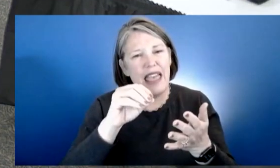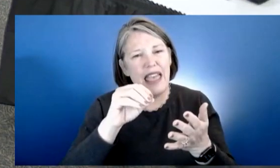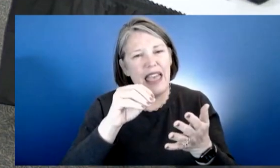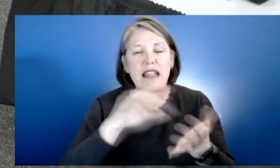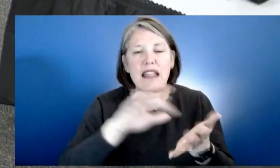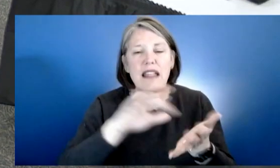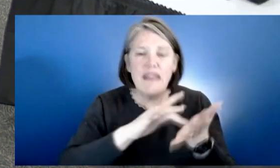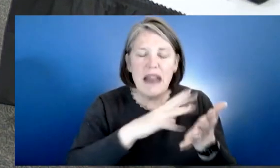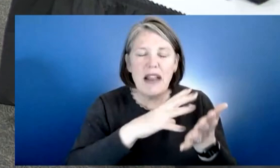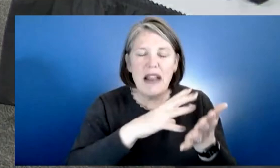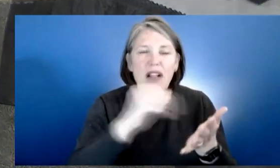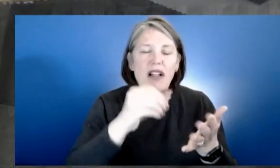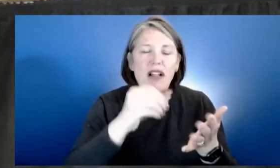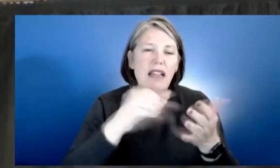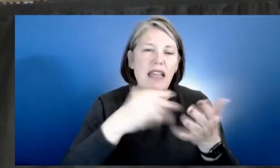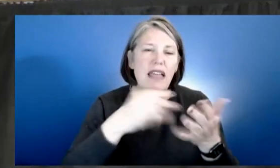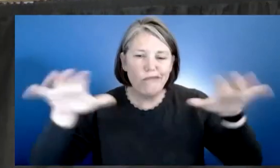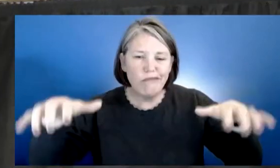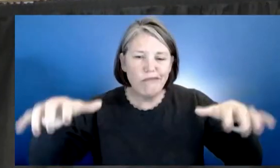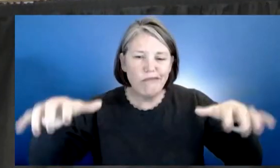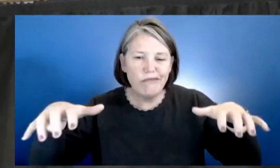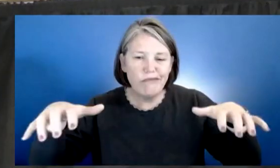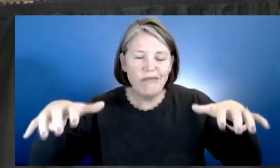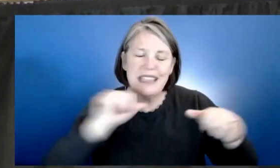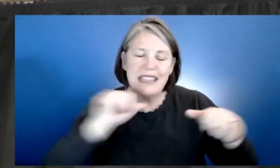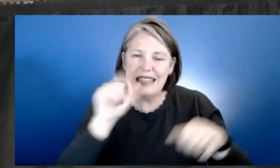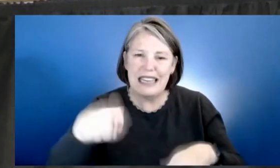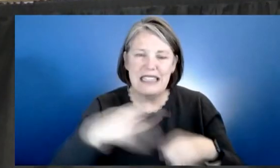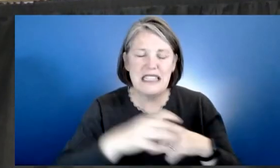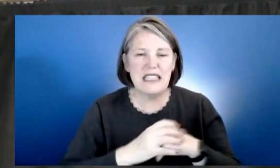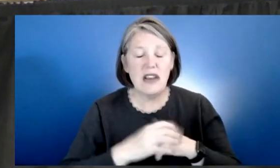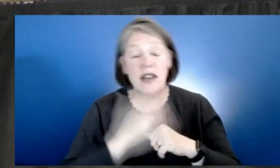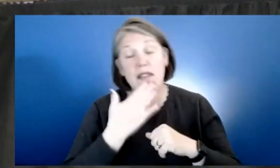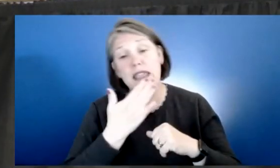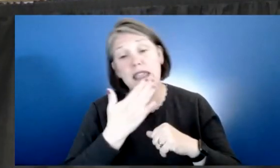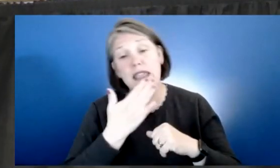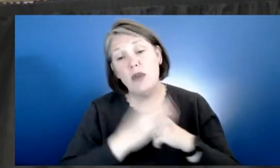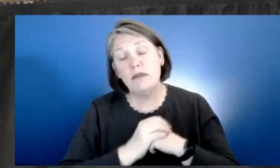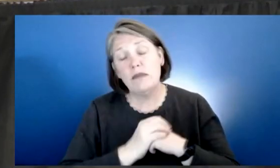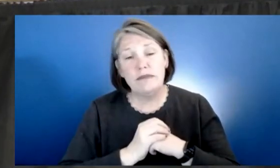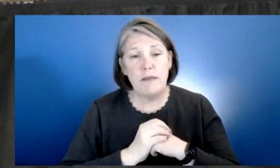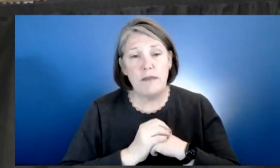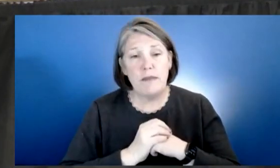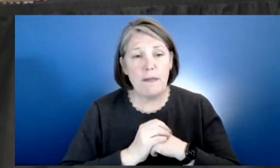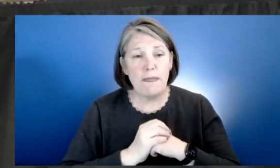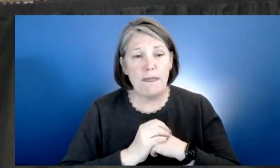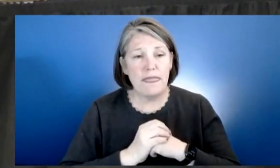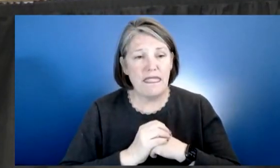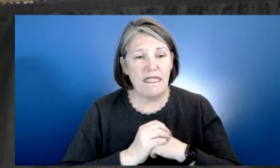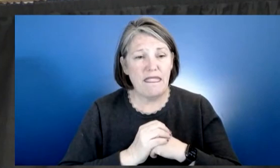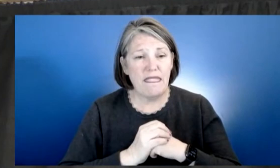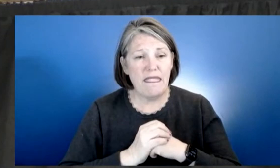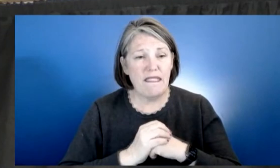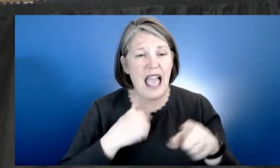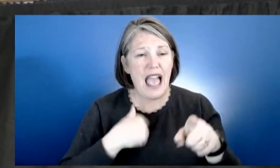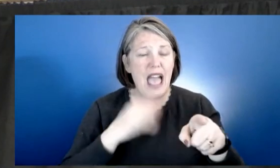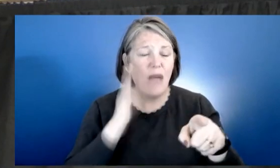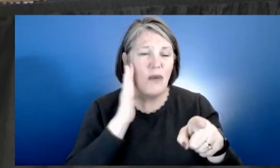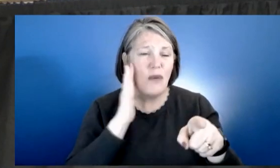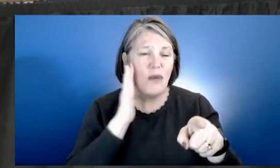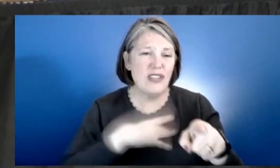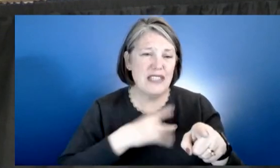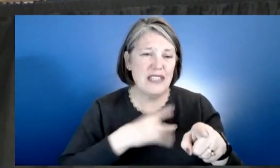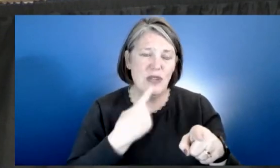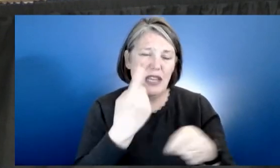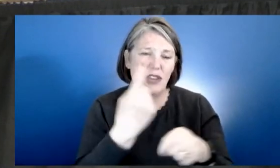Thank you for your comments. You know, there's a lot in there to unpack. Board member I would like to Kilroy, address just please. one thing, not the, I